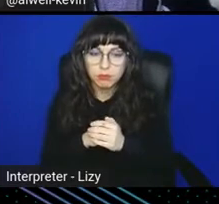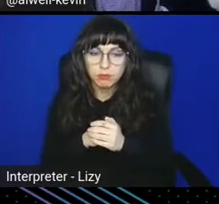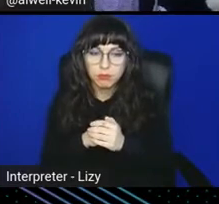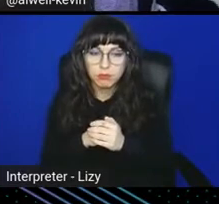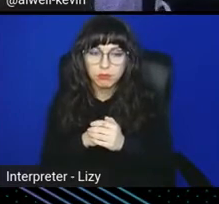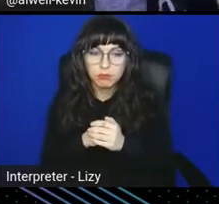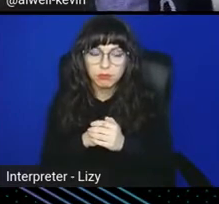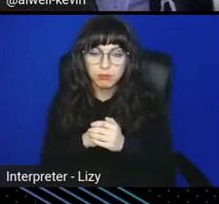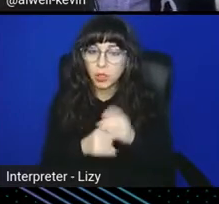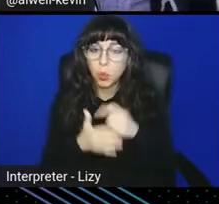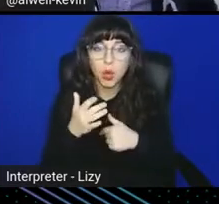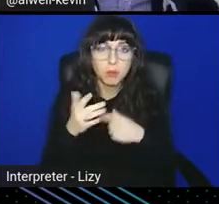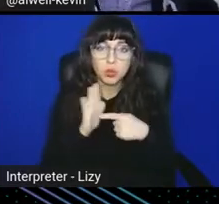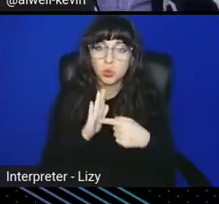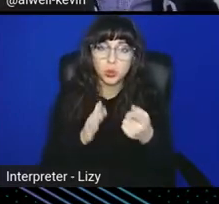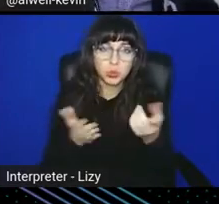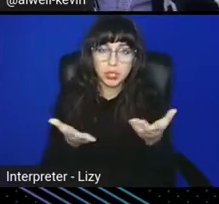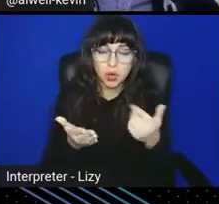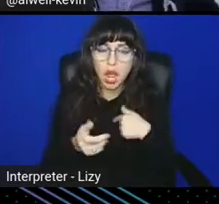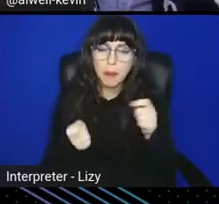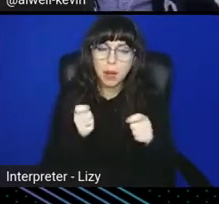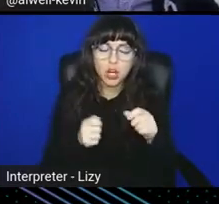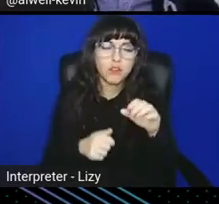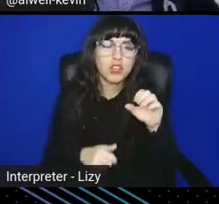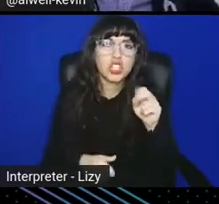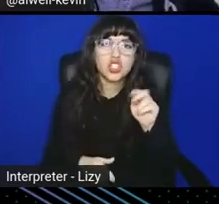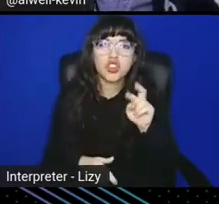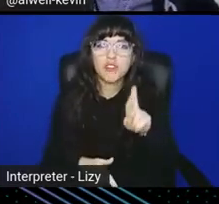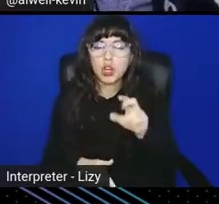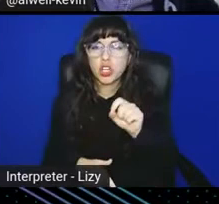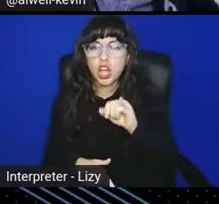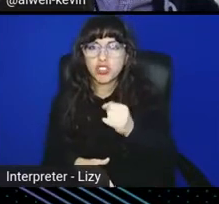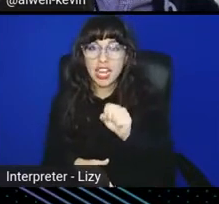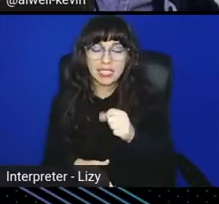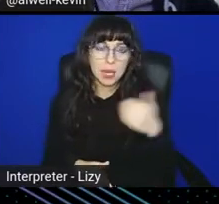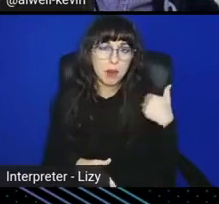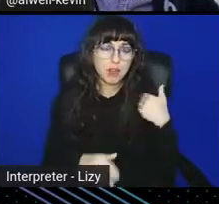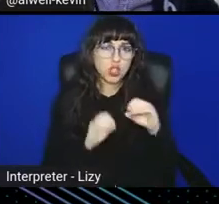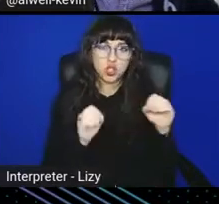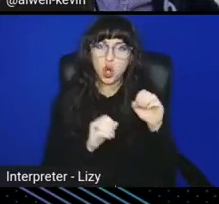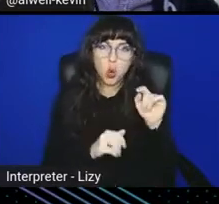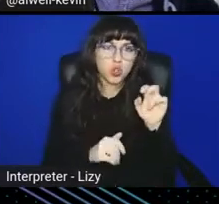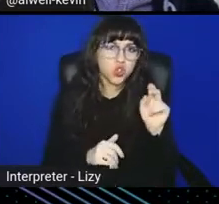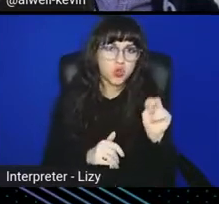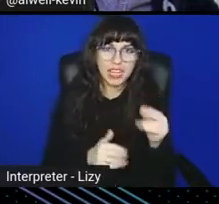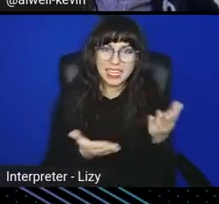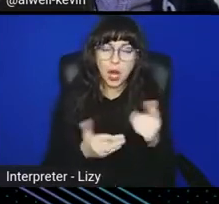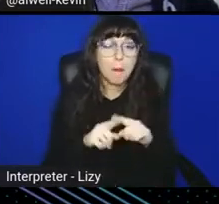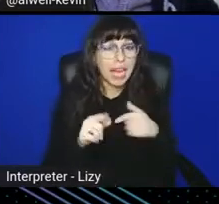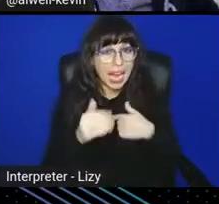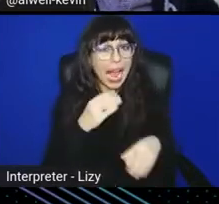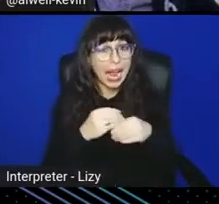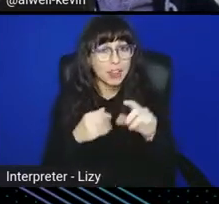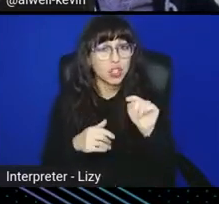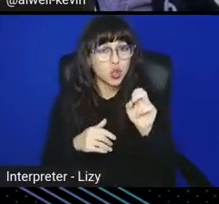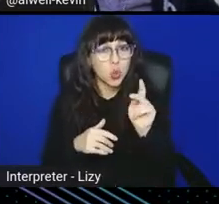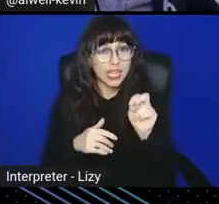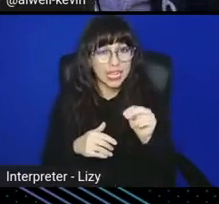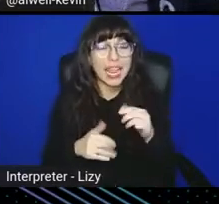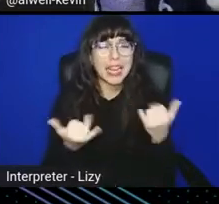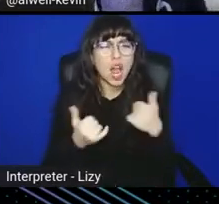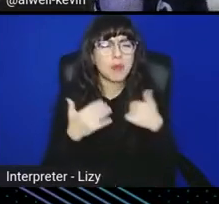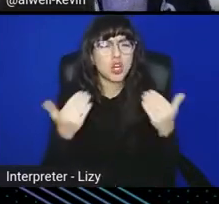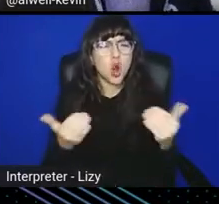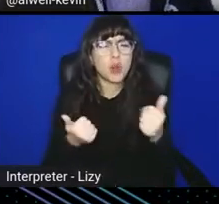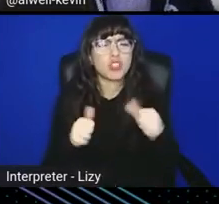Cool. So what I'm just showing you here is I modified server.js. And so previously there was no token here. I added some token. And I'm just going to go ahead and try to push